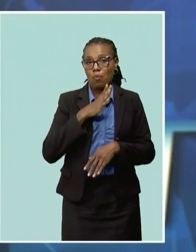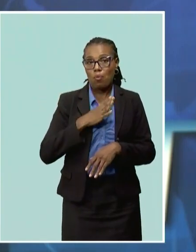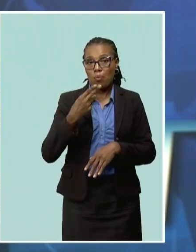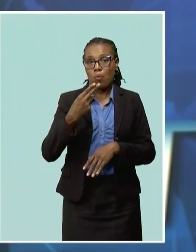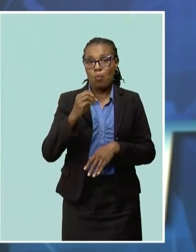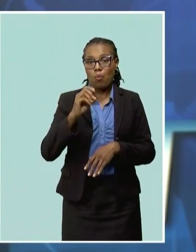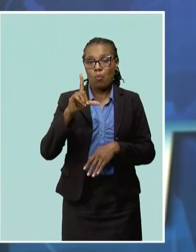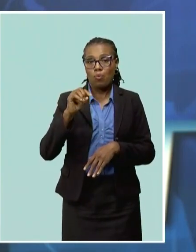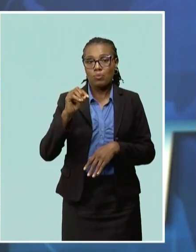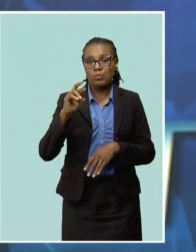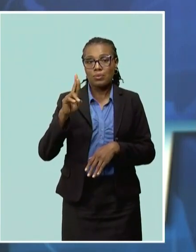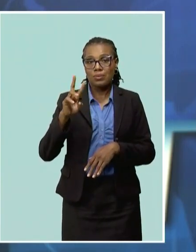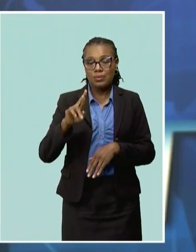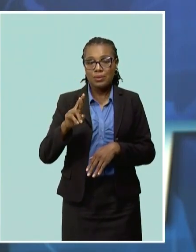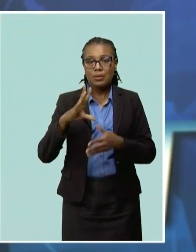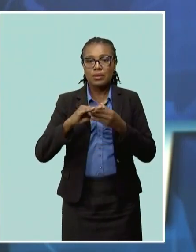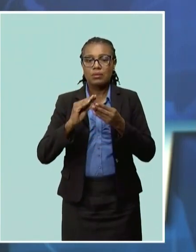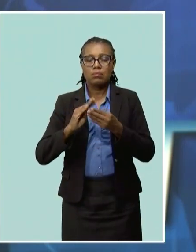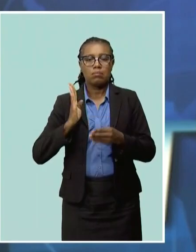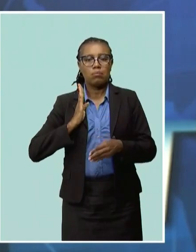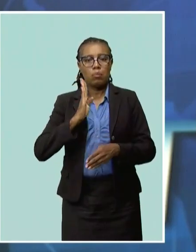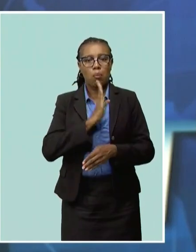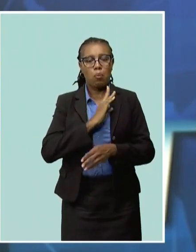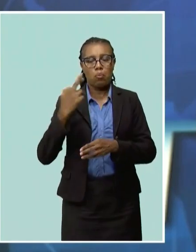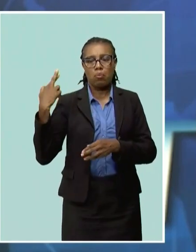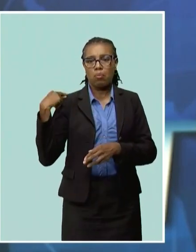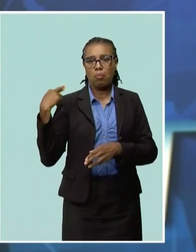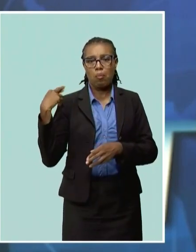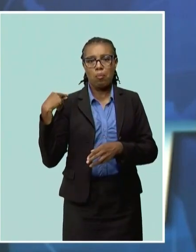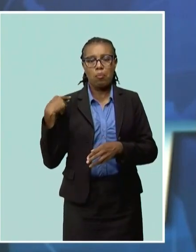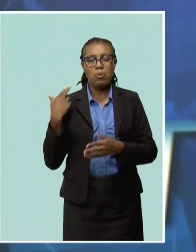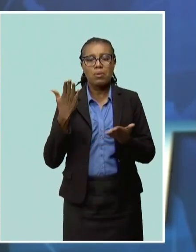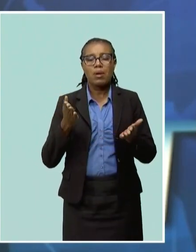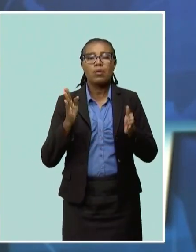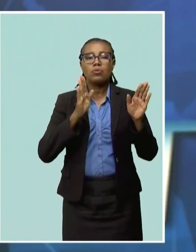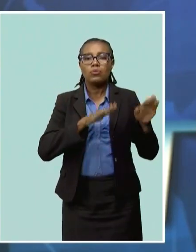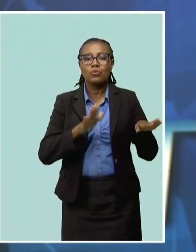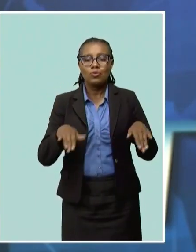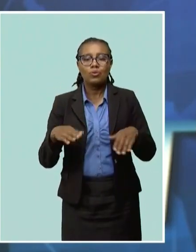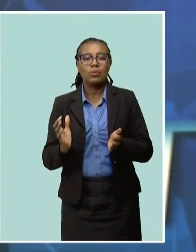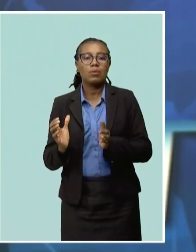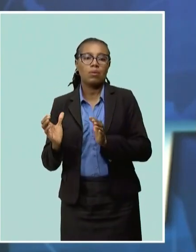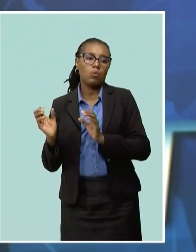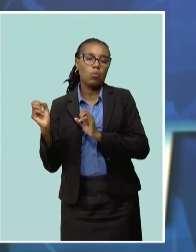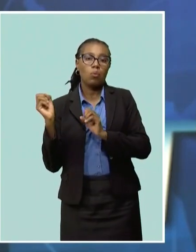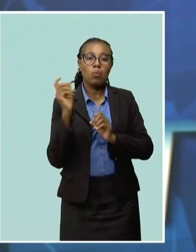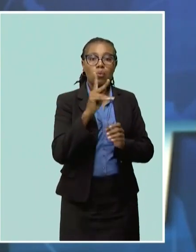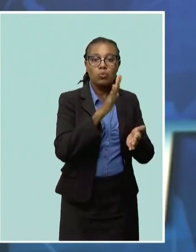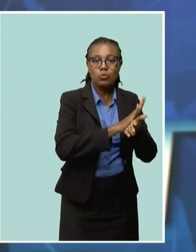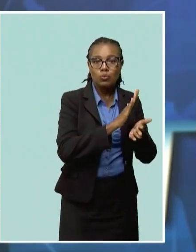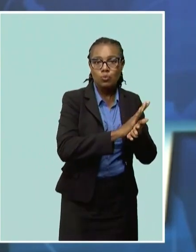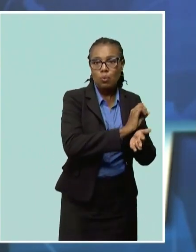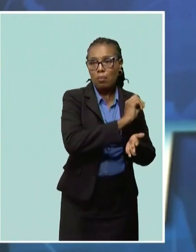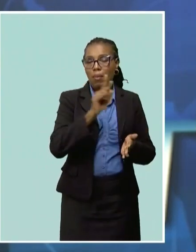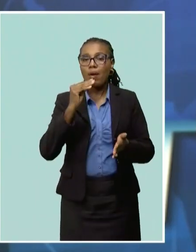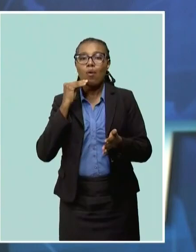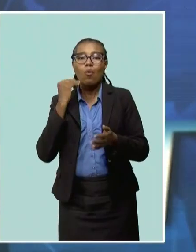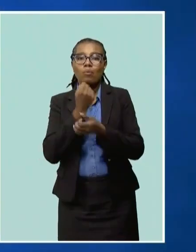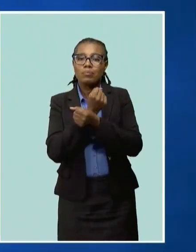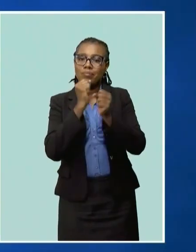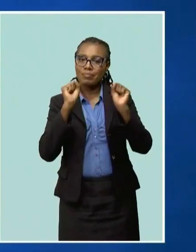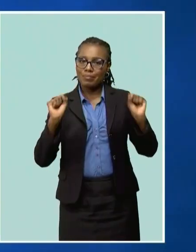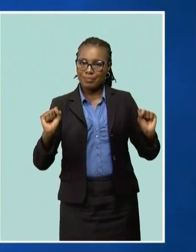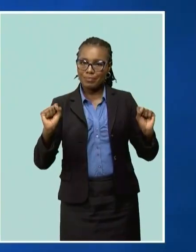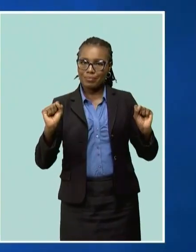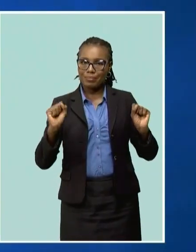the board's primary responsibility is to ensure students are moved back and forth in a safe manner. It isn't